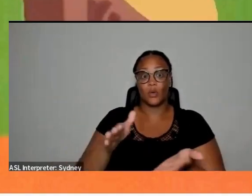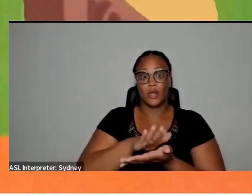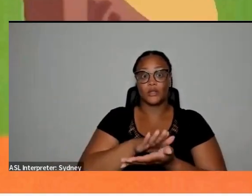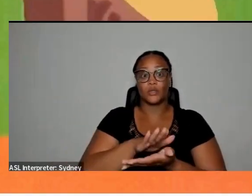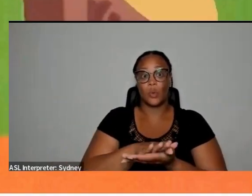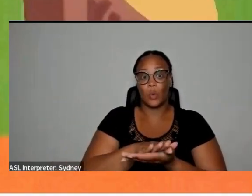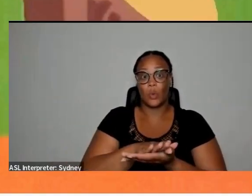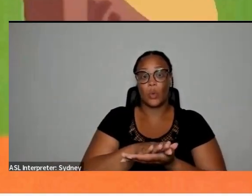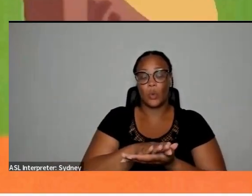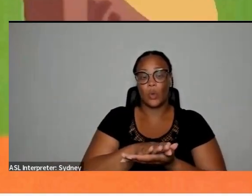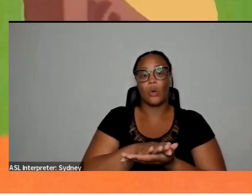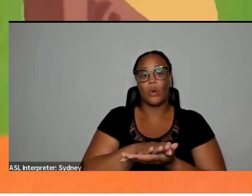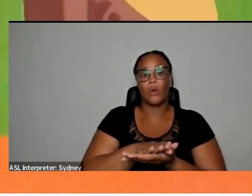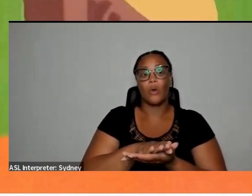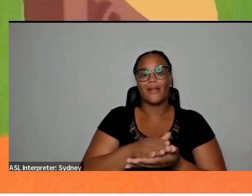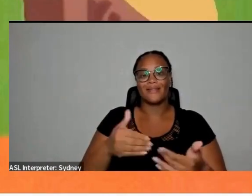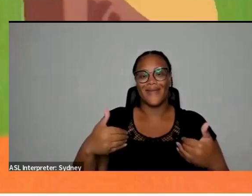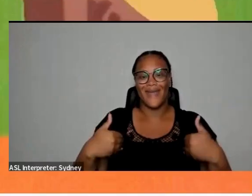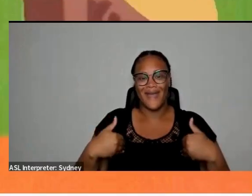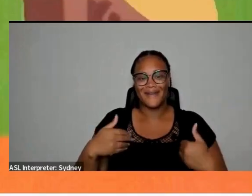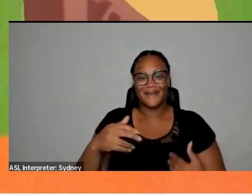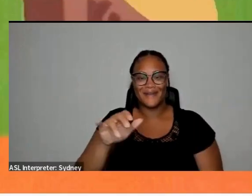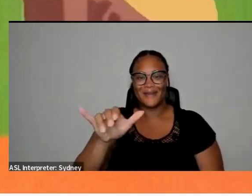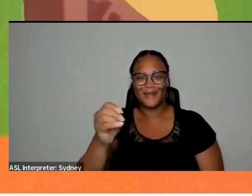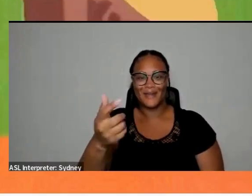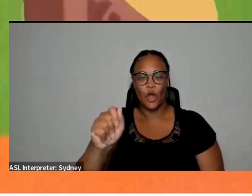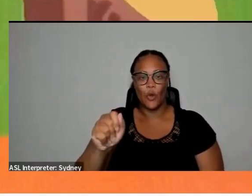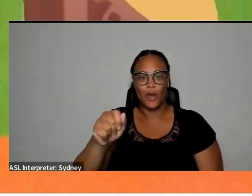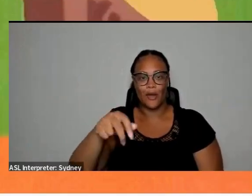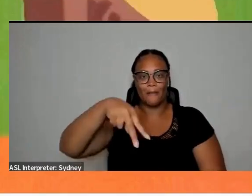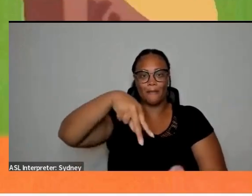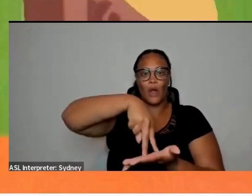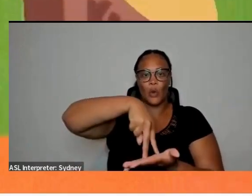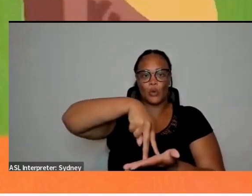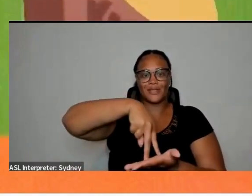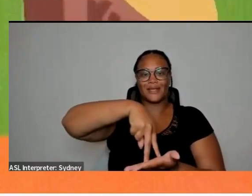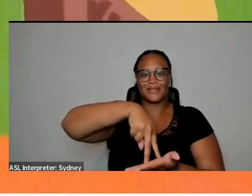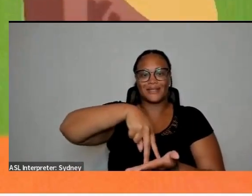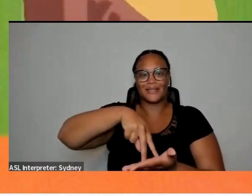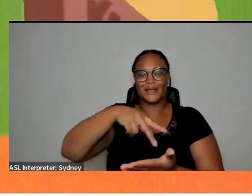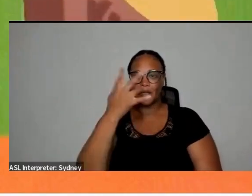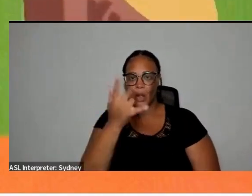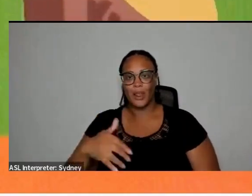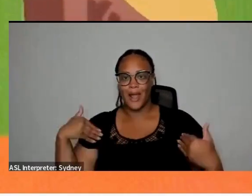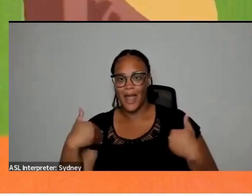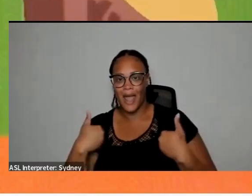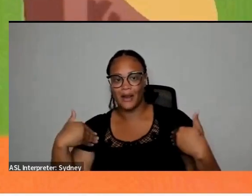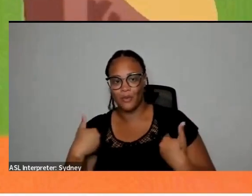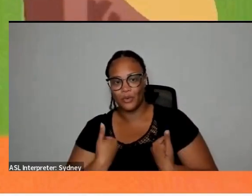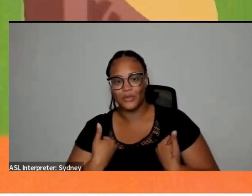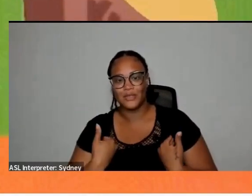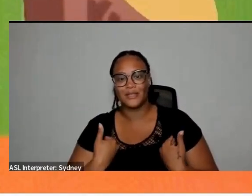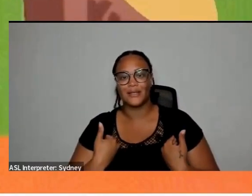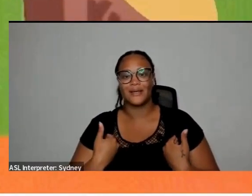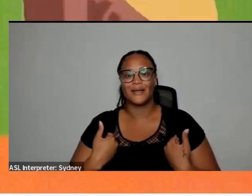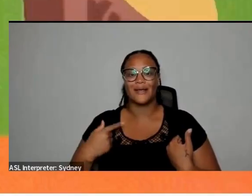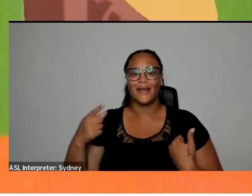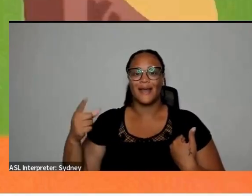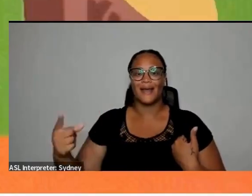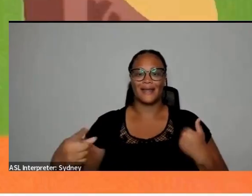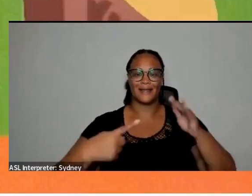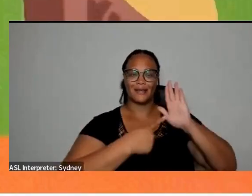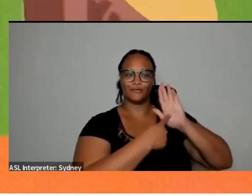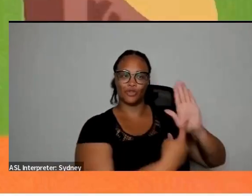animals. And one of the young men, he picked a couple of poses. He goes, you can show me in the camel